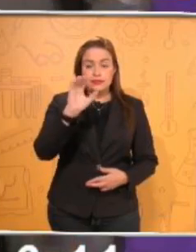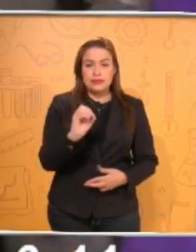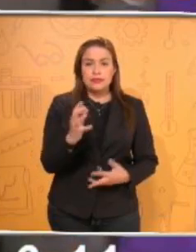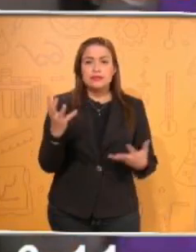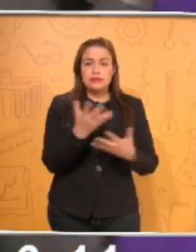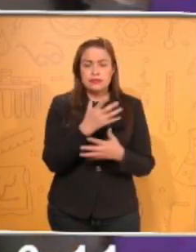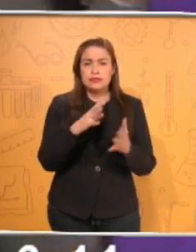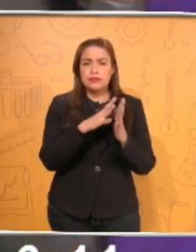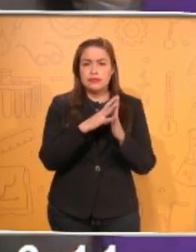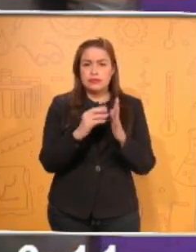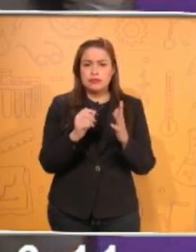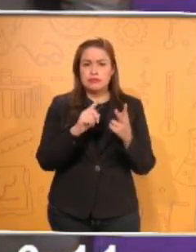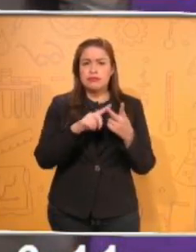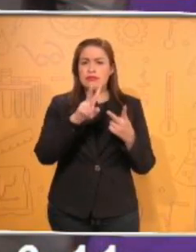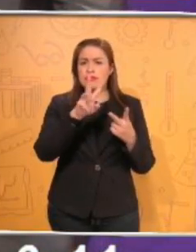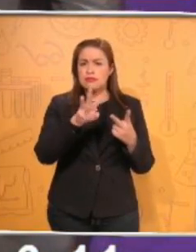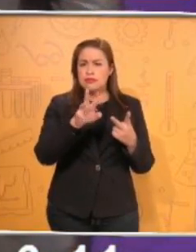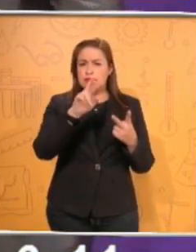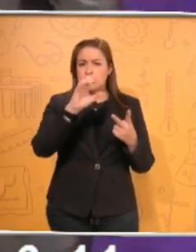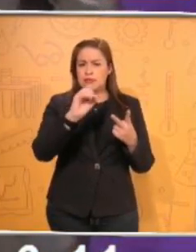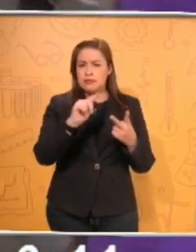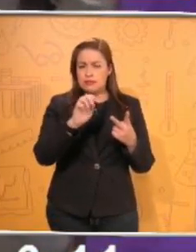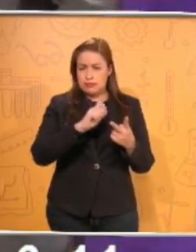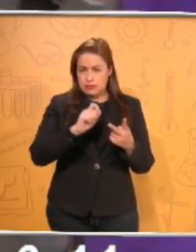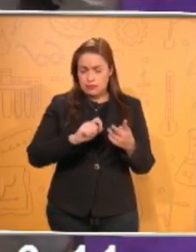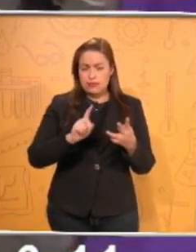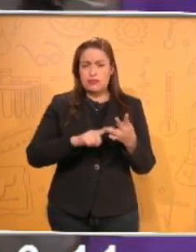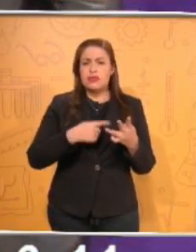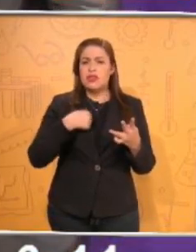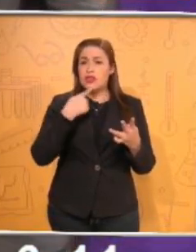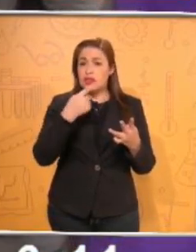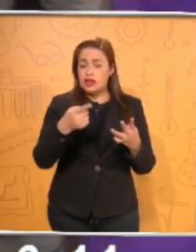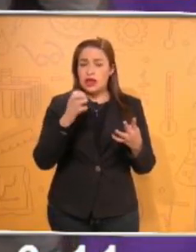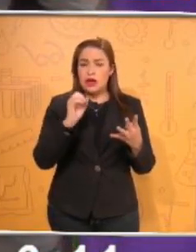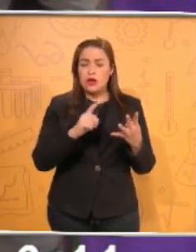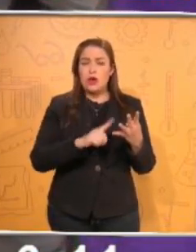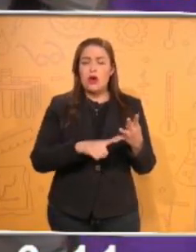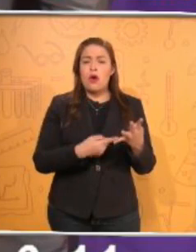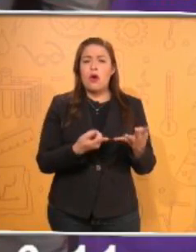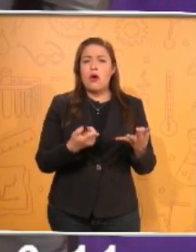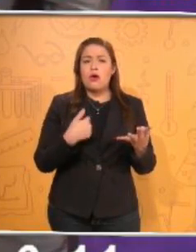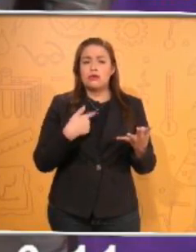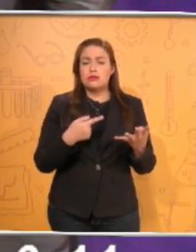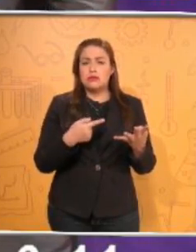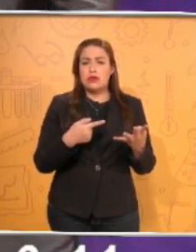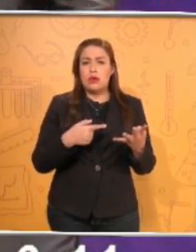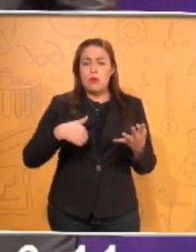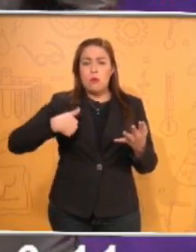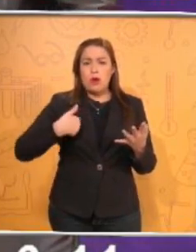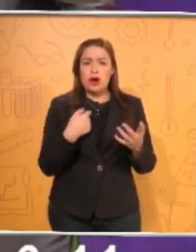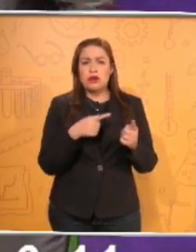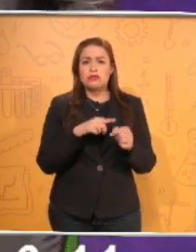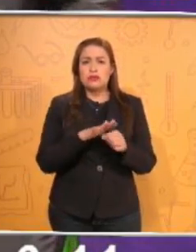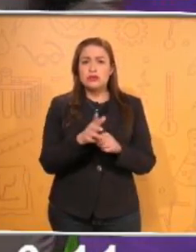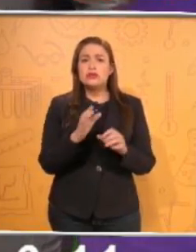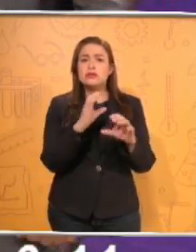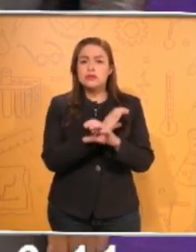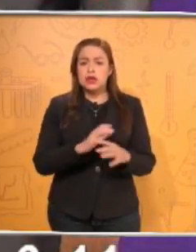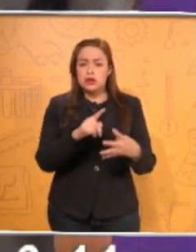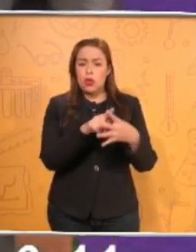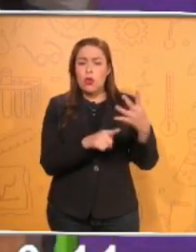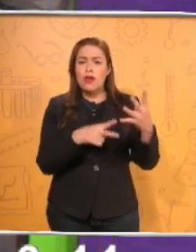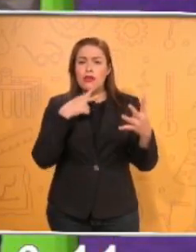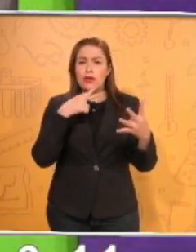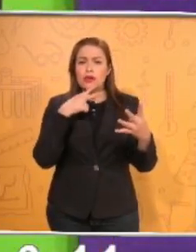wrote, told, or work the song Lluvia Tropical? What's the